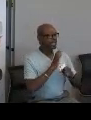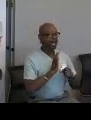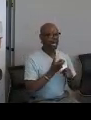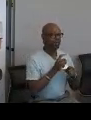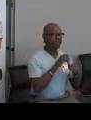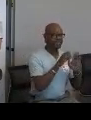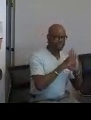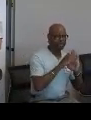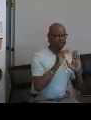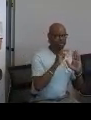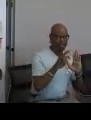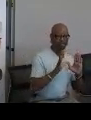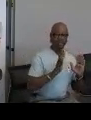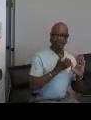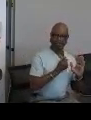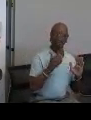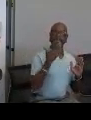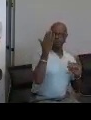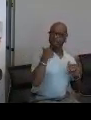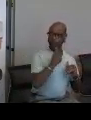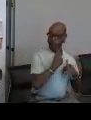themselves? So that's exactly what we're here for today.